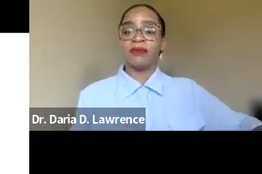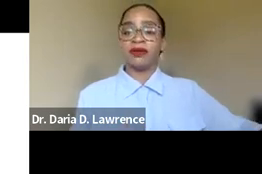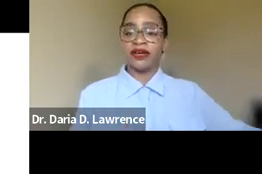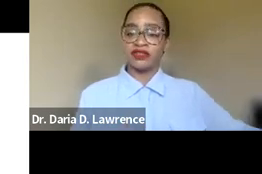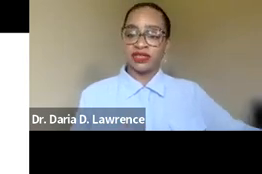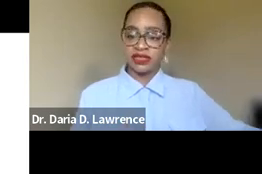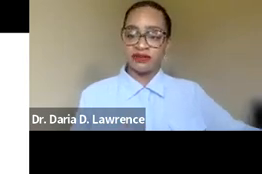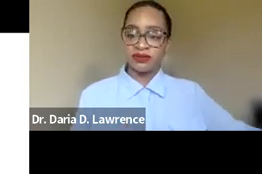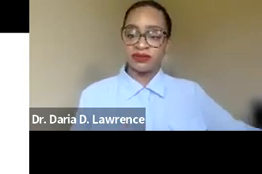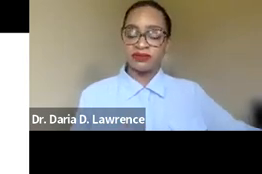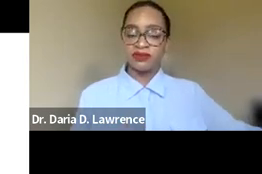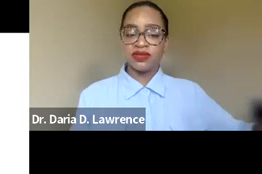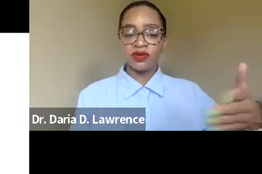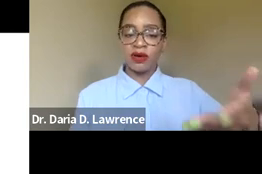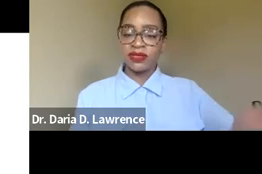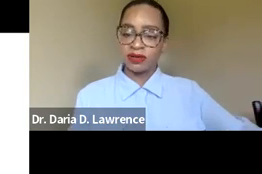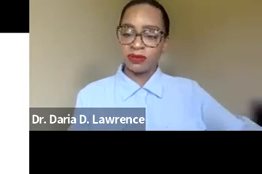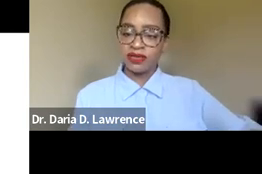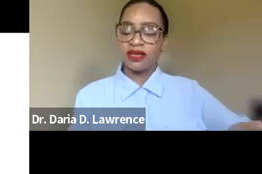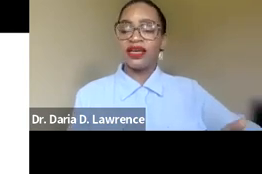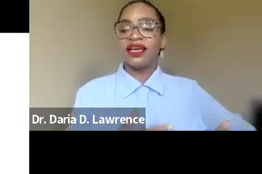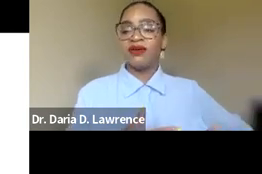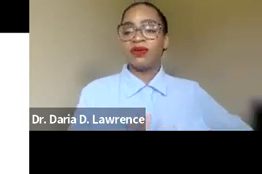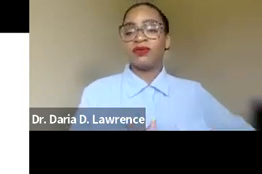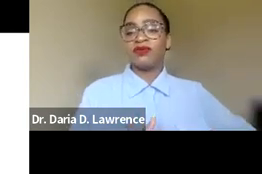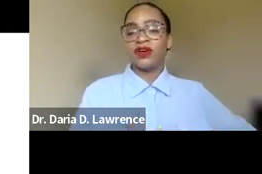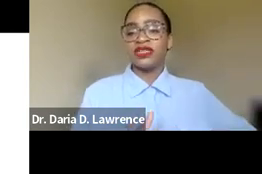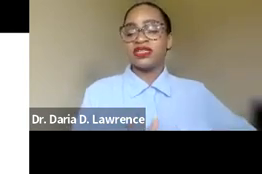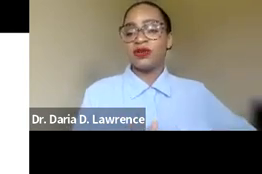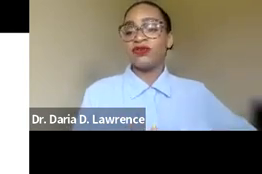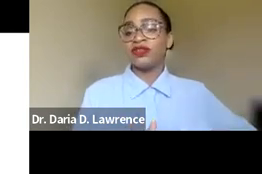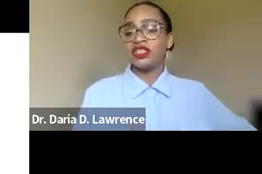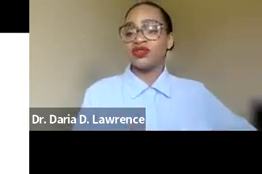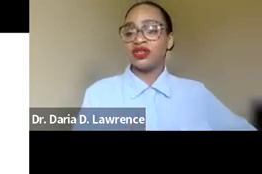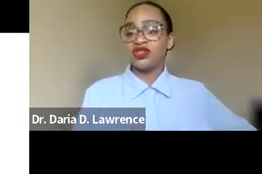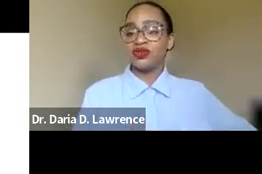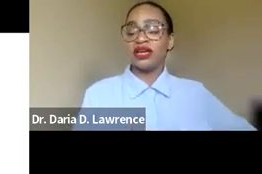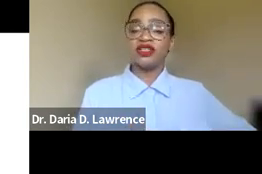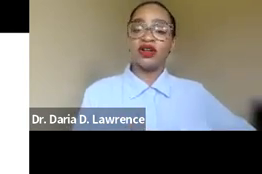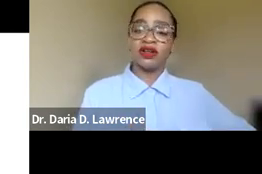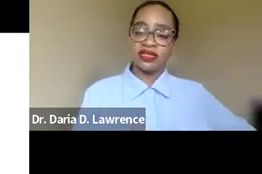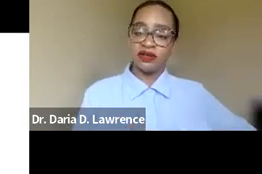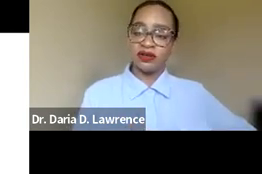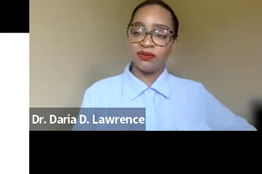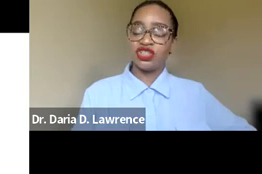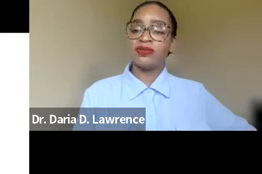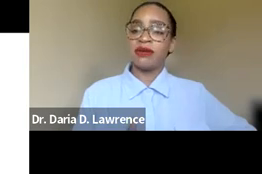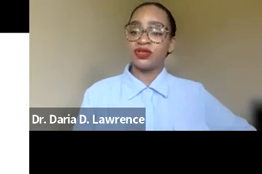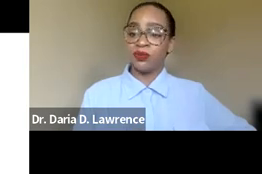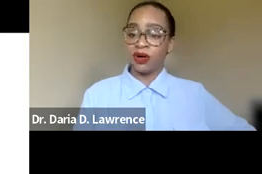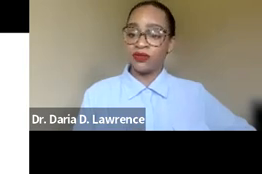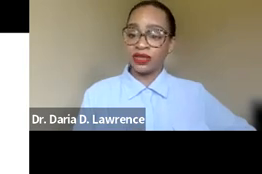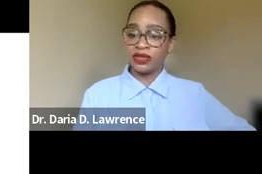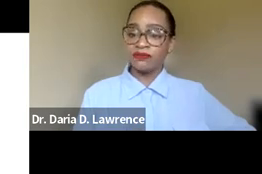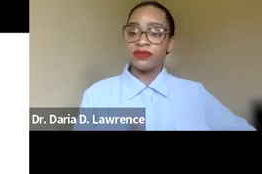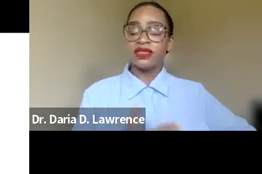to environmental factors outside of school. So what was the remedy? We referred this student to an adult learning center where she was able